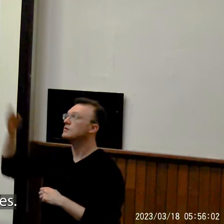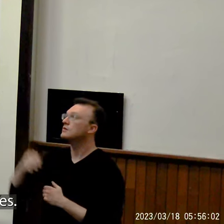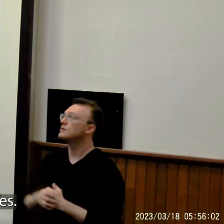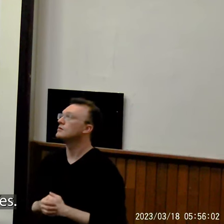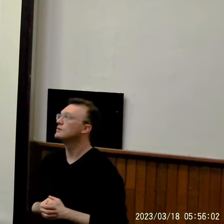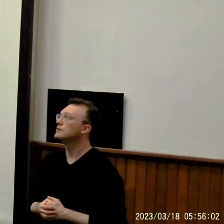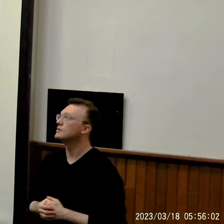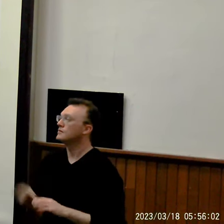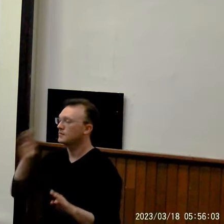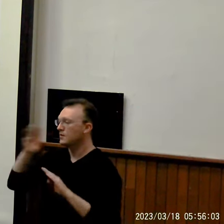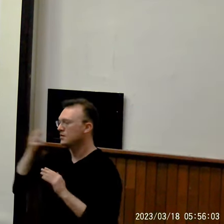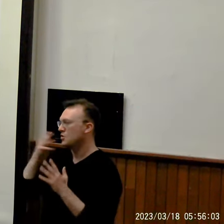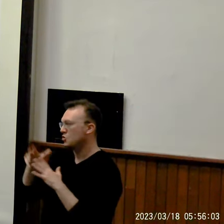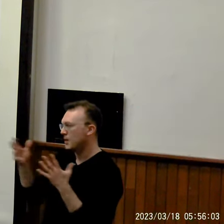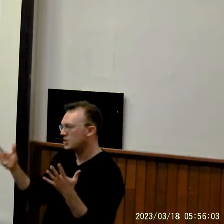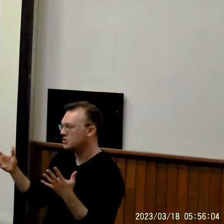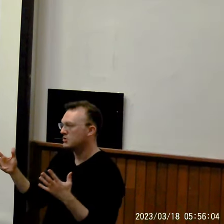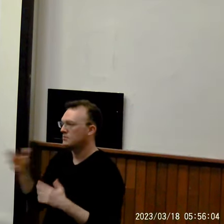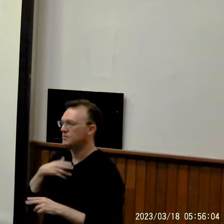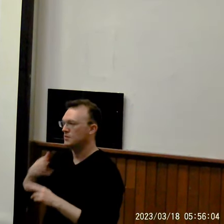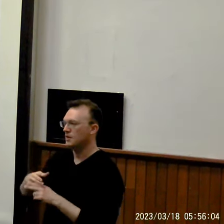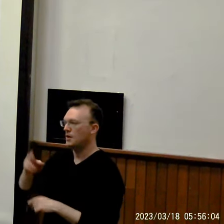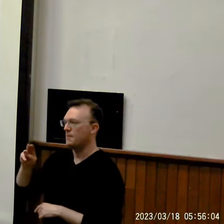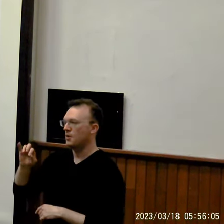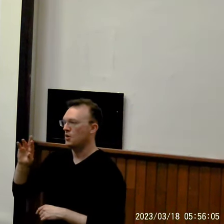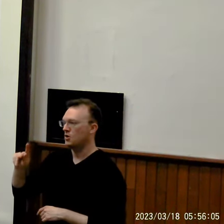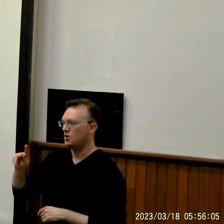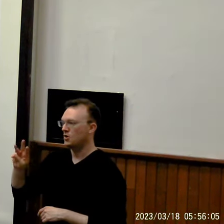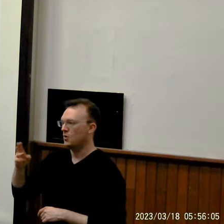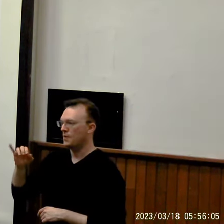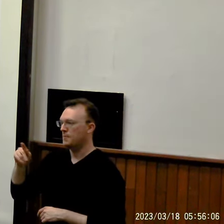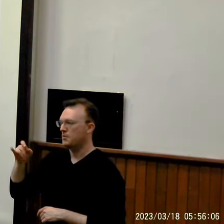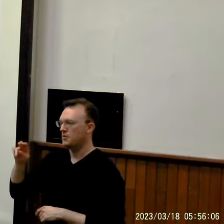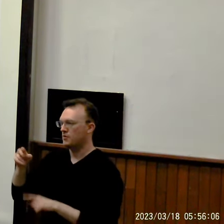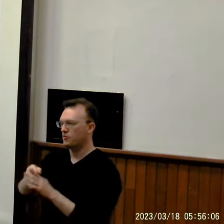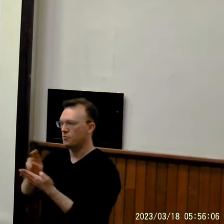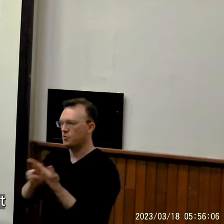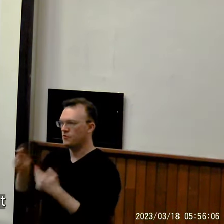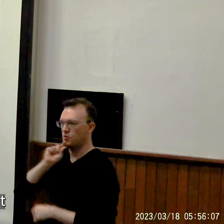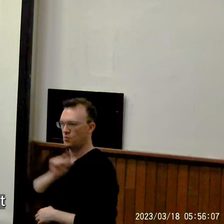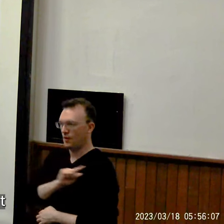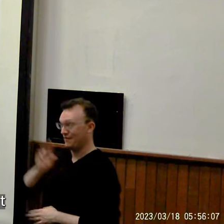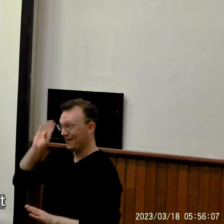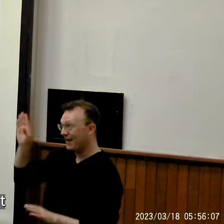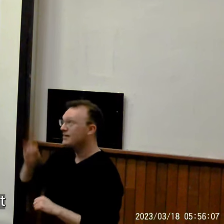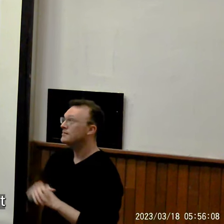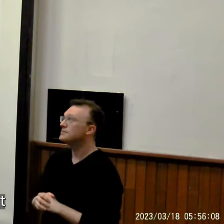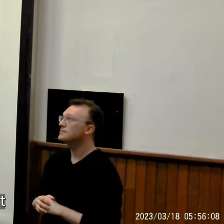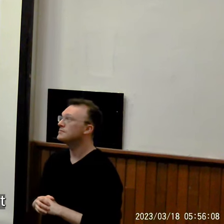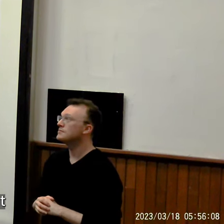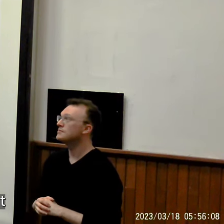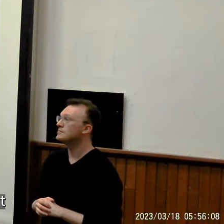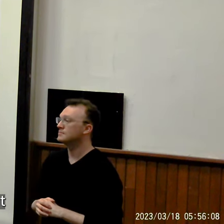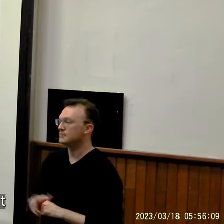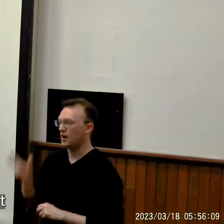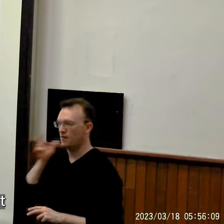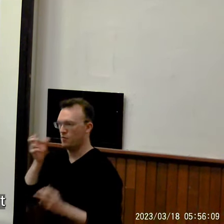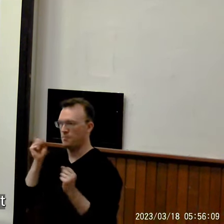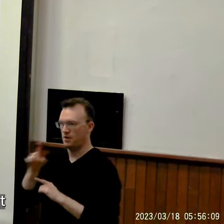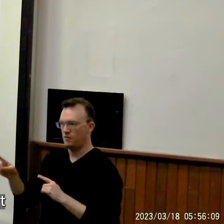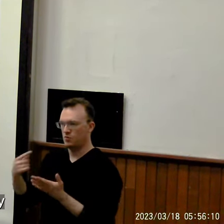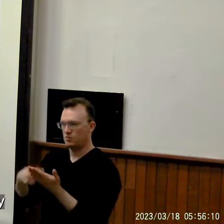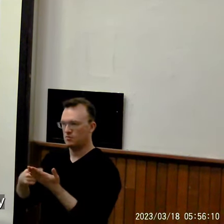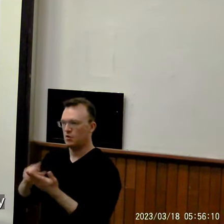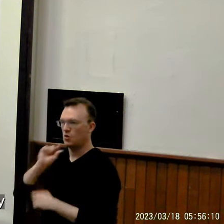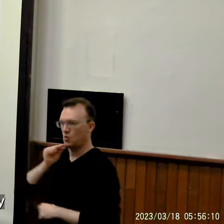Okay, so questions. Yes. Hi there. Thank you so much. My name is Mark Whitson from the University of Guelph. Hi. Reese, I've heard a lot of you talk about